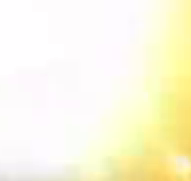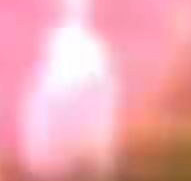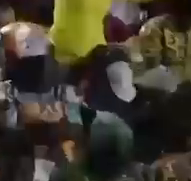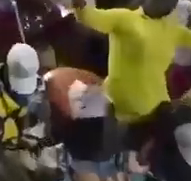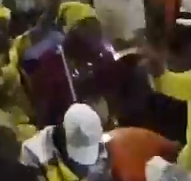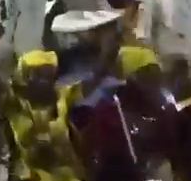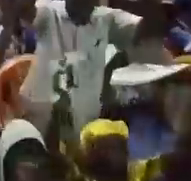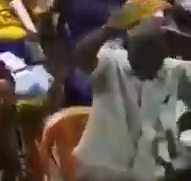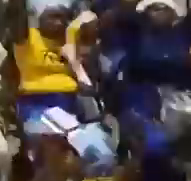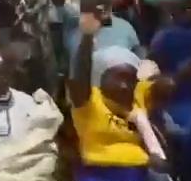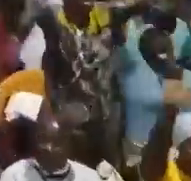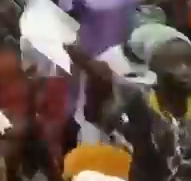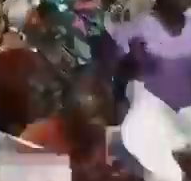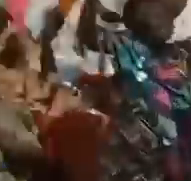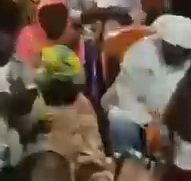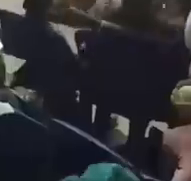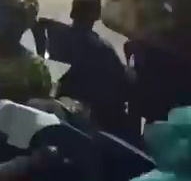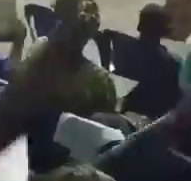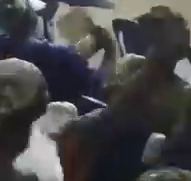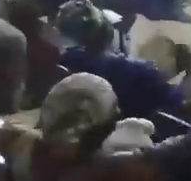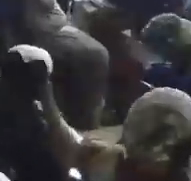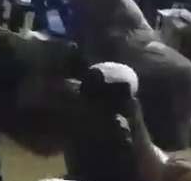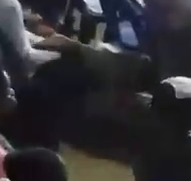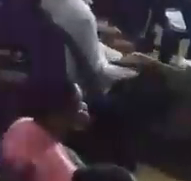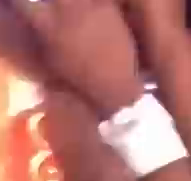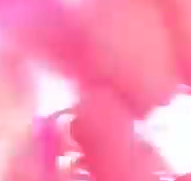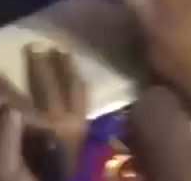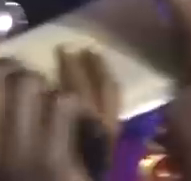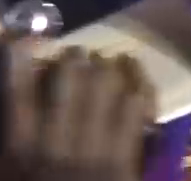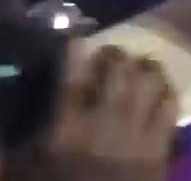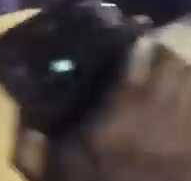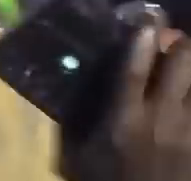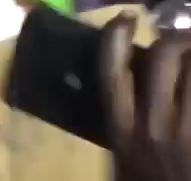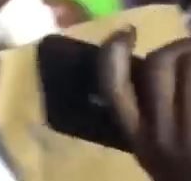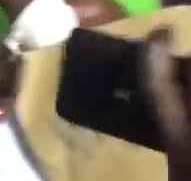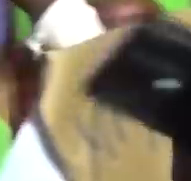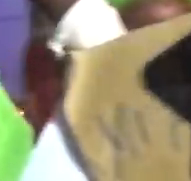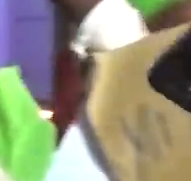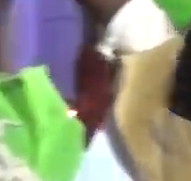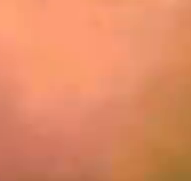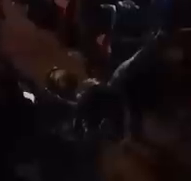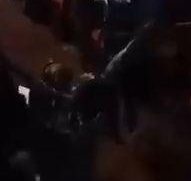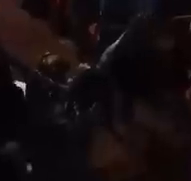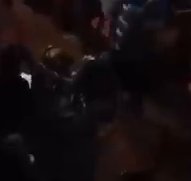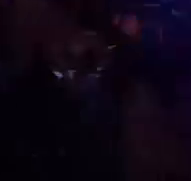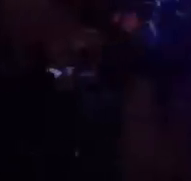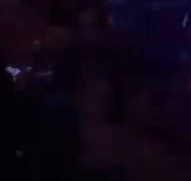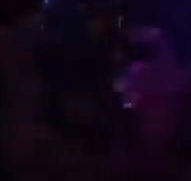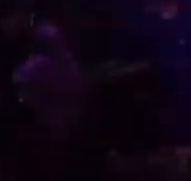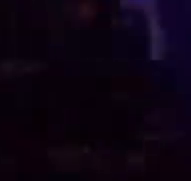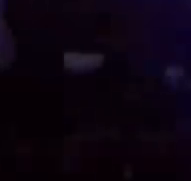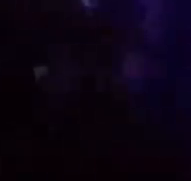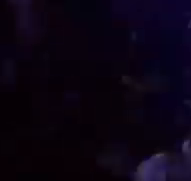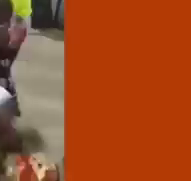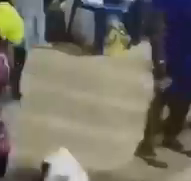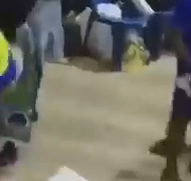mere ri agbaye lo kiki ilu lu fun wa pe tin kan bayi mo sada tin se yanu lala tolorun gba owo baba se bi oba se ninu aye oni pojipo marathon